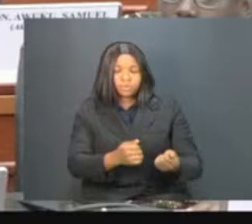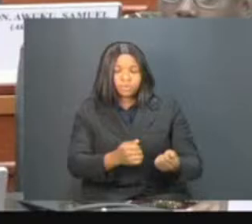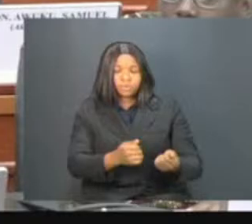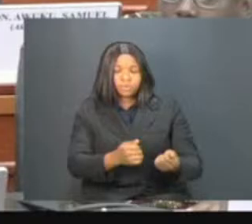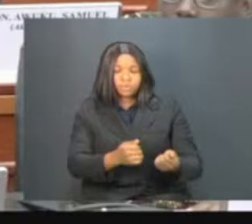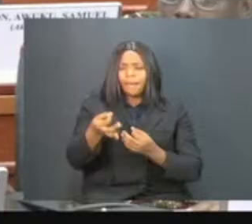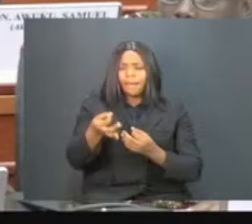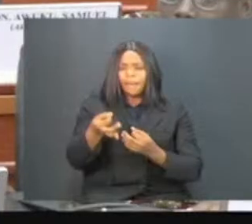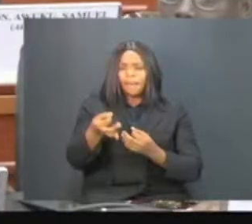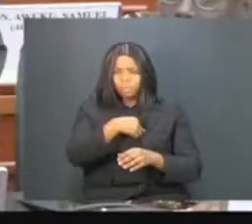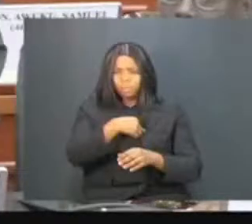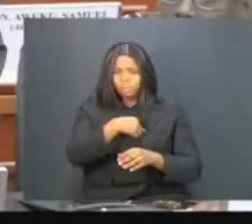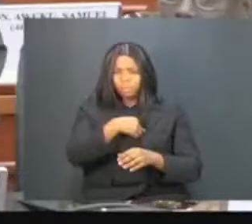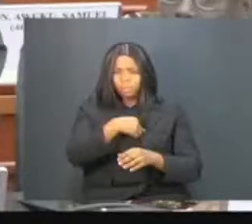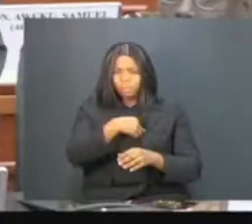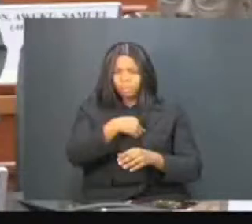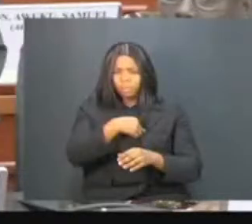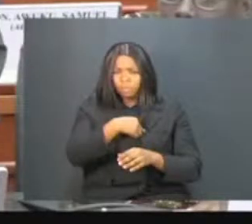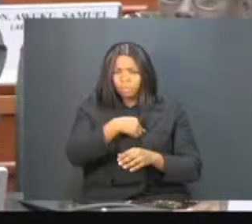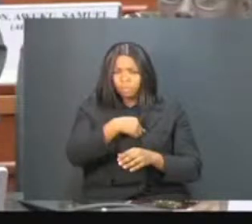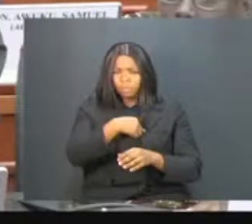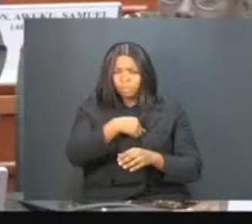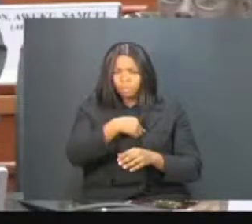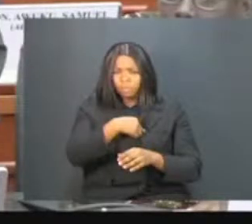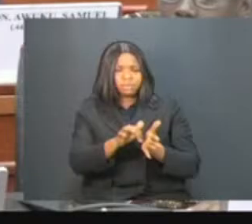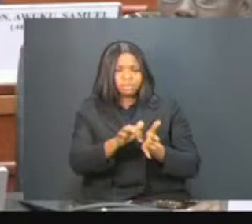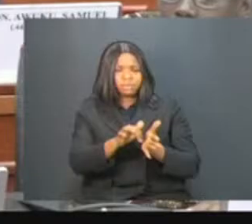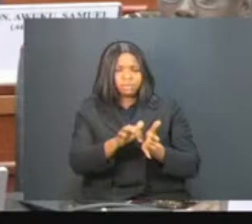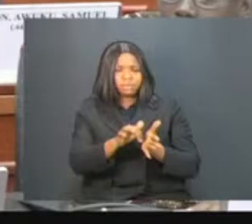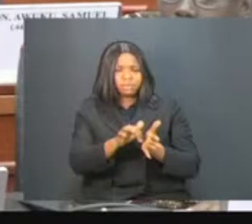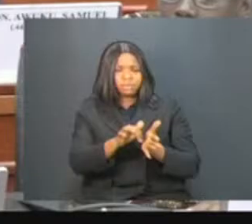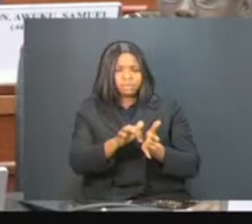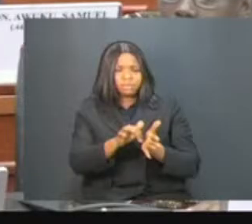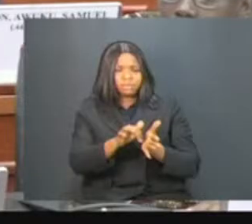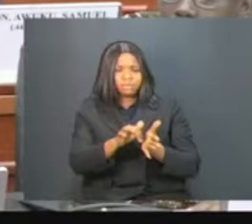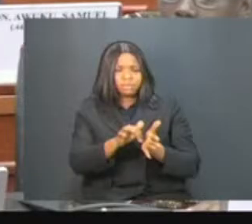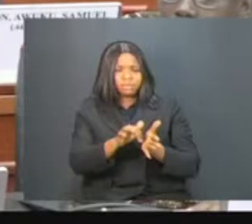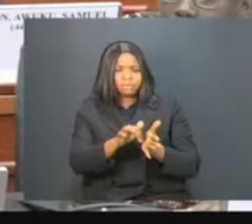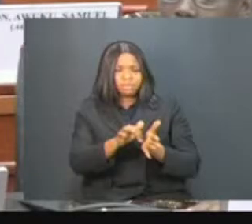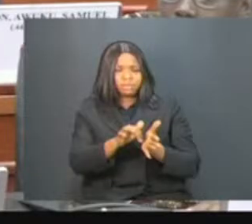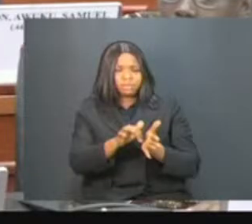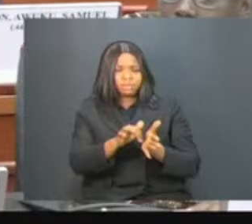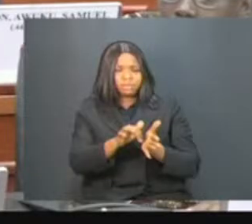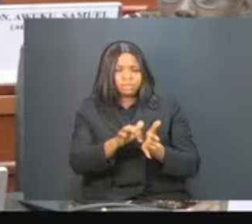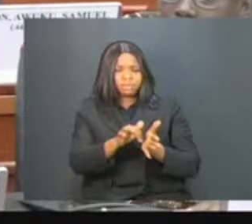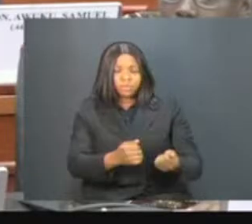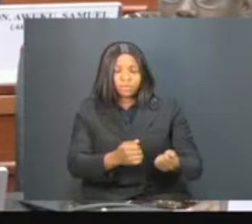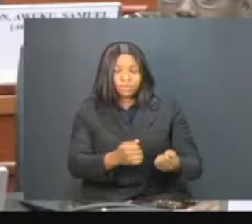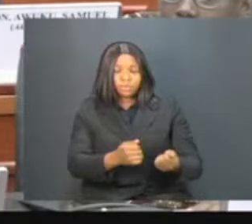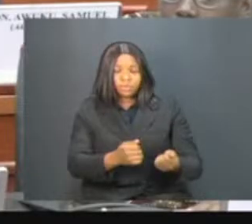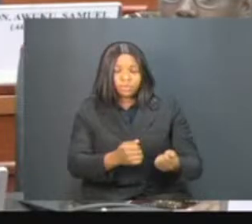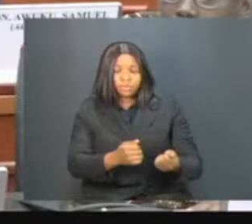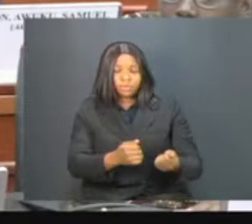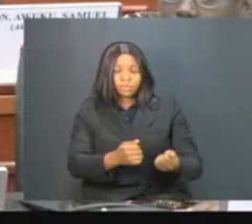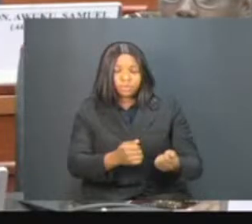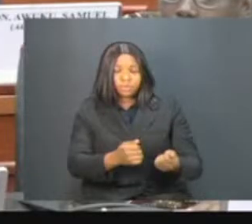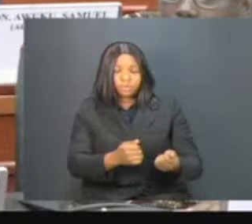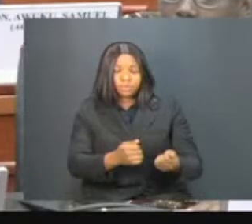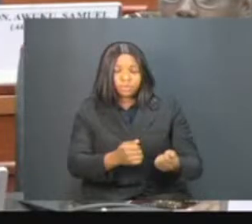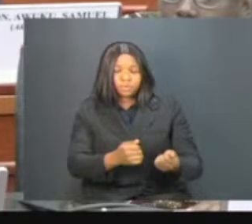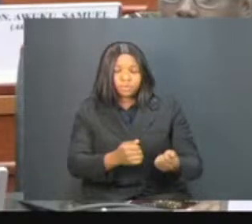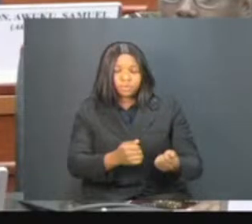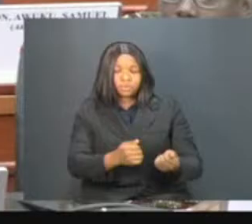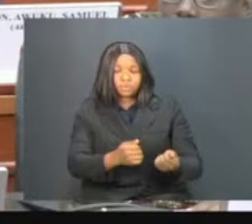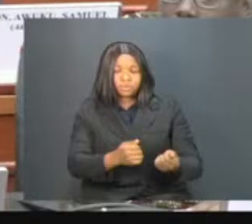is possible. Mr. Speaker, it is possible indeed. Mr. Speaker, if you go to China today,